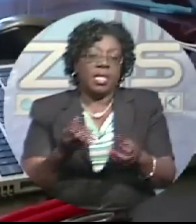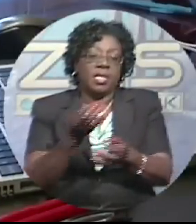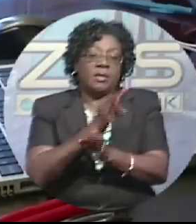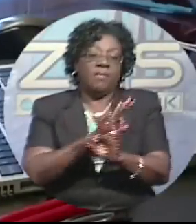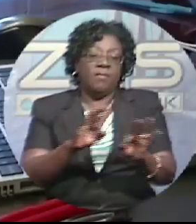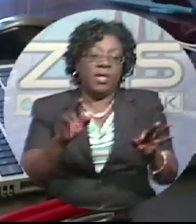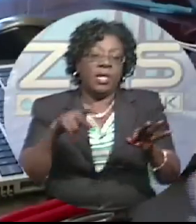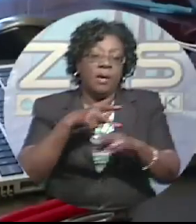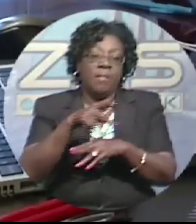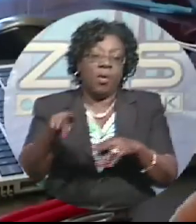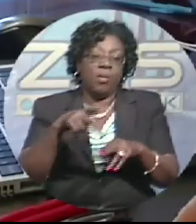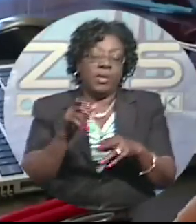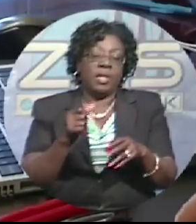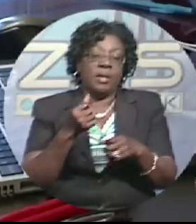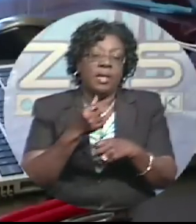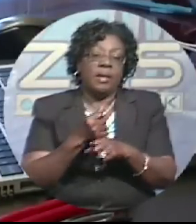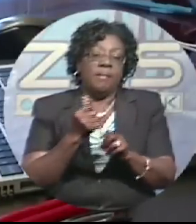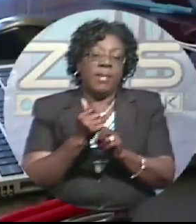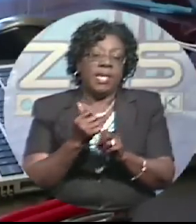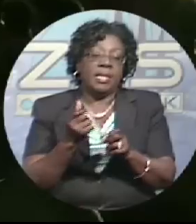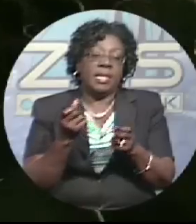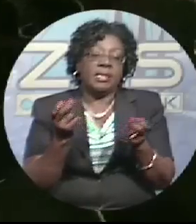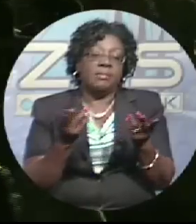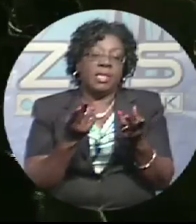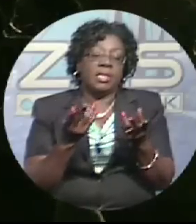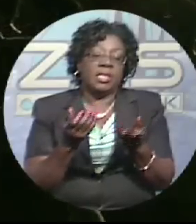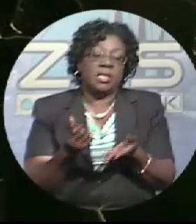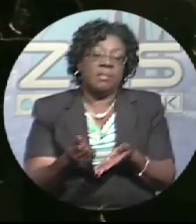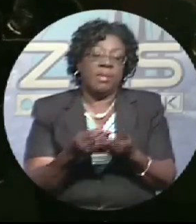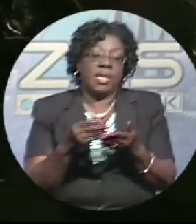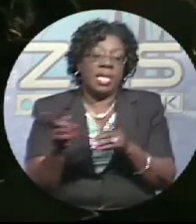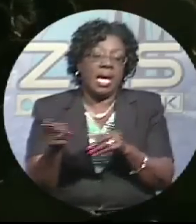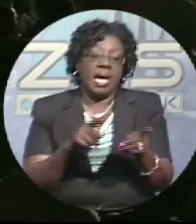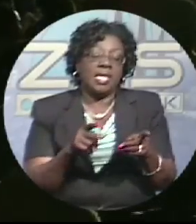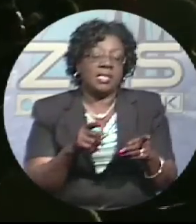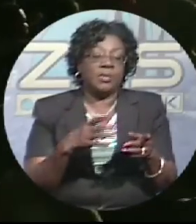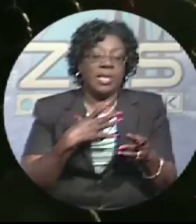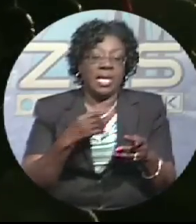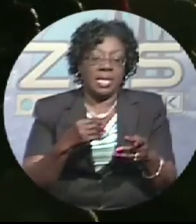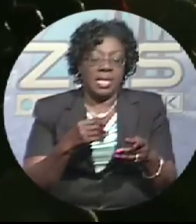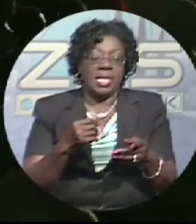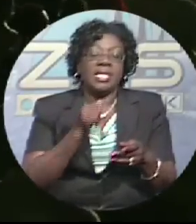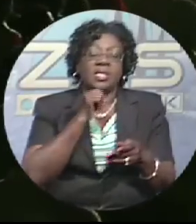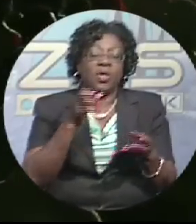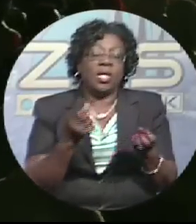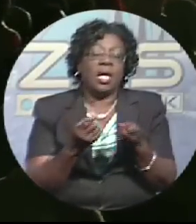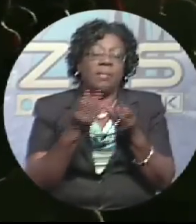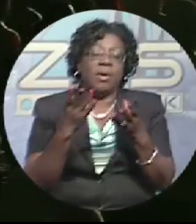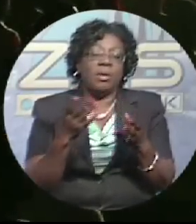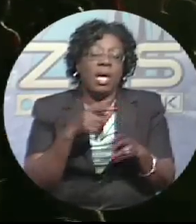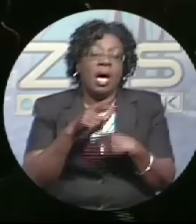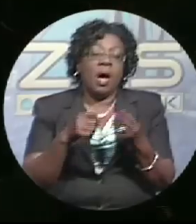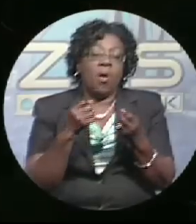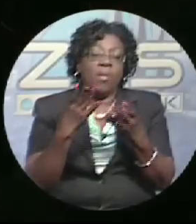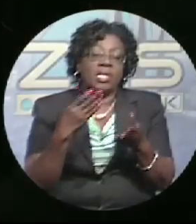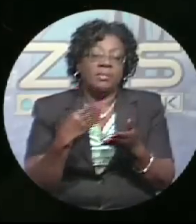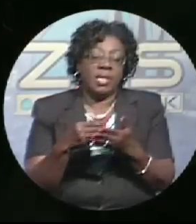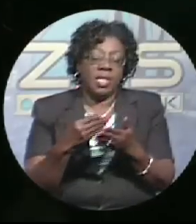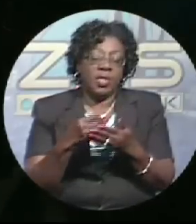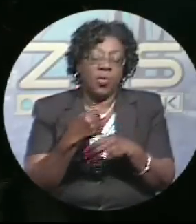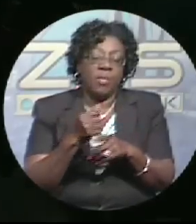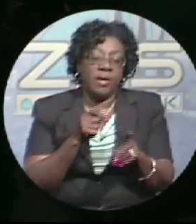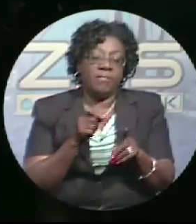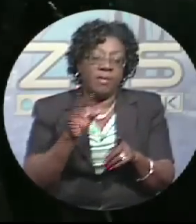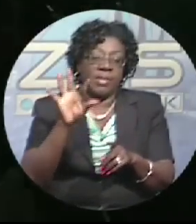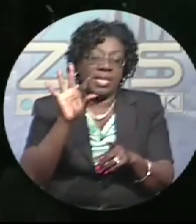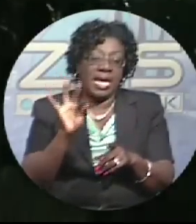didn't raise as much sponsorship as we would have liked. This was not about how much money you're going to make off the $9 million. It was about spreading